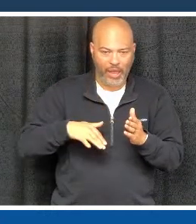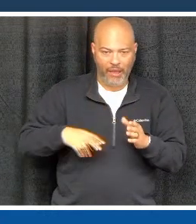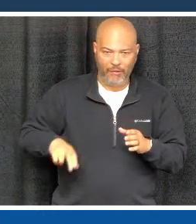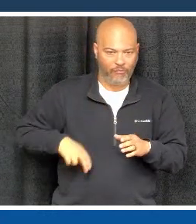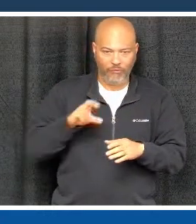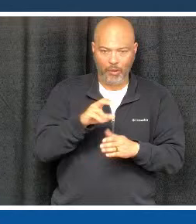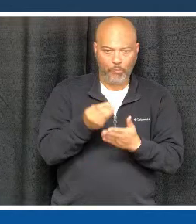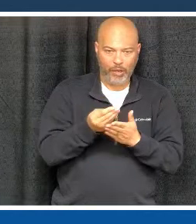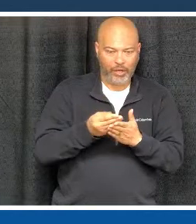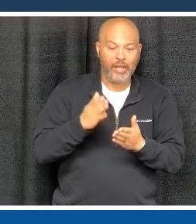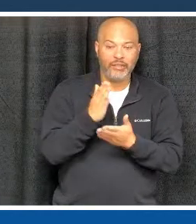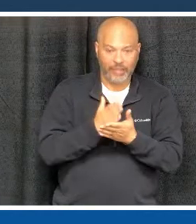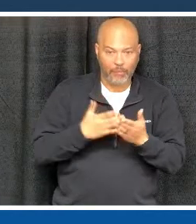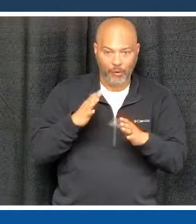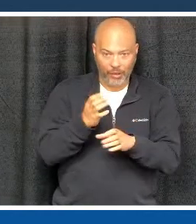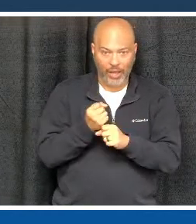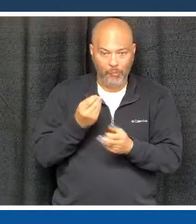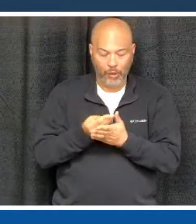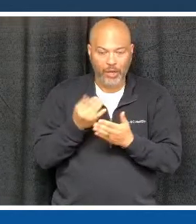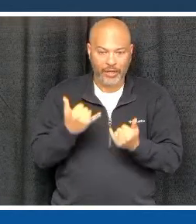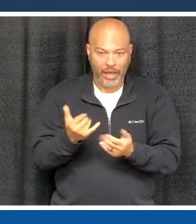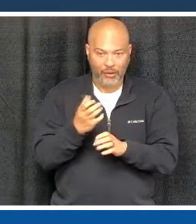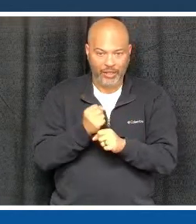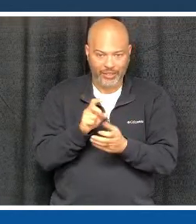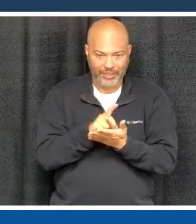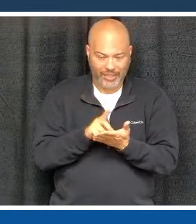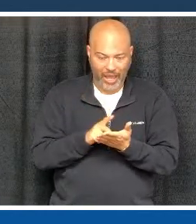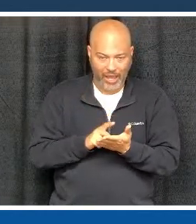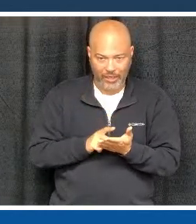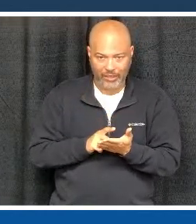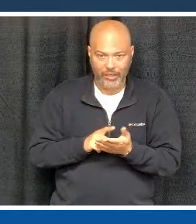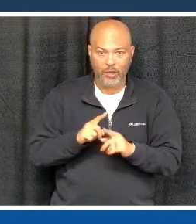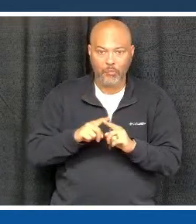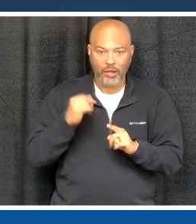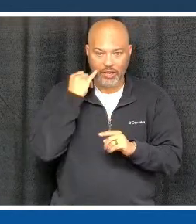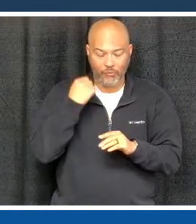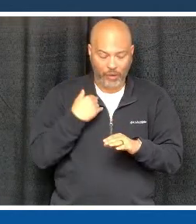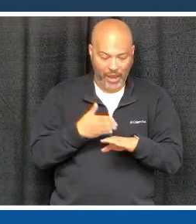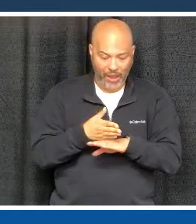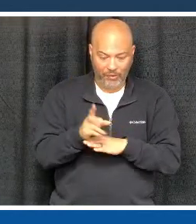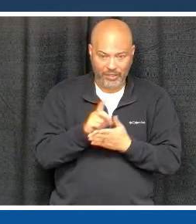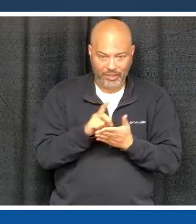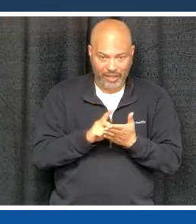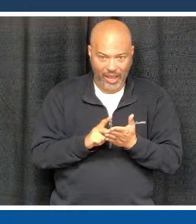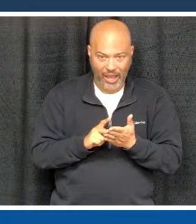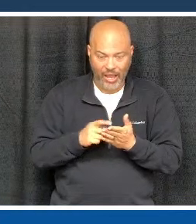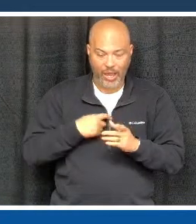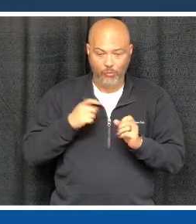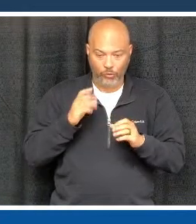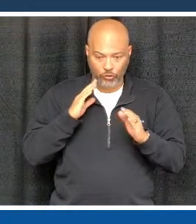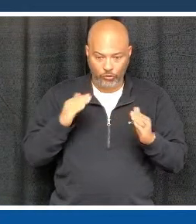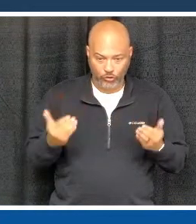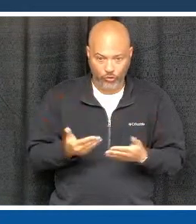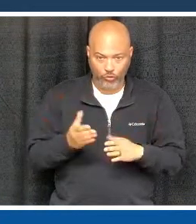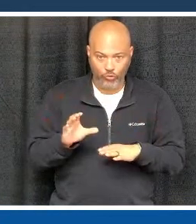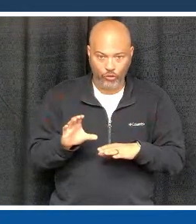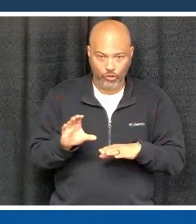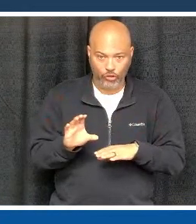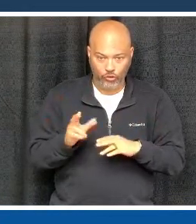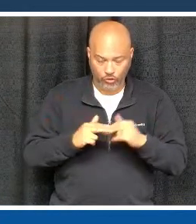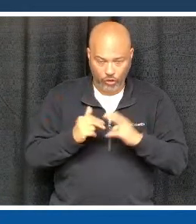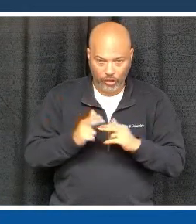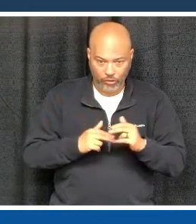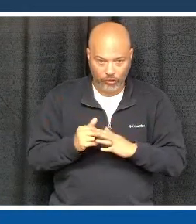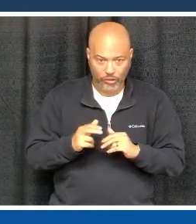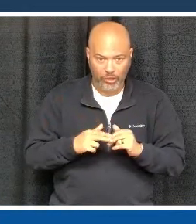Some projects are funded and are in the design phase. If we're beyond the design phase and we're getting ready to go to construction and this legislation passes and it's the